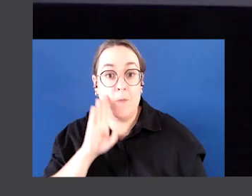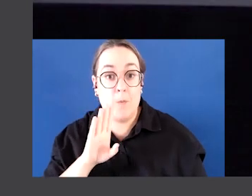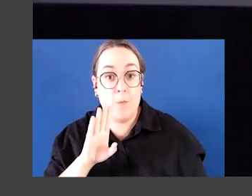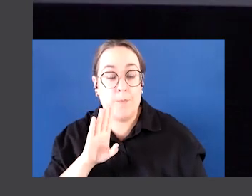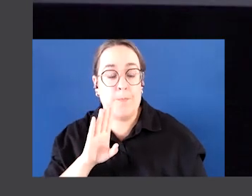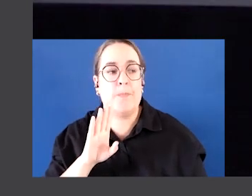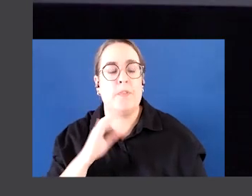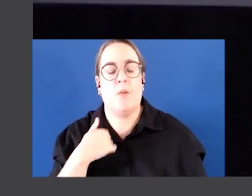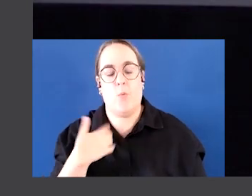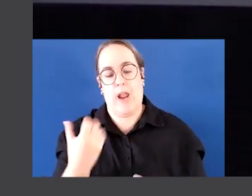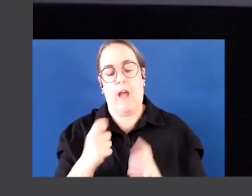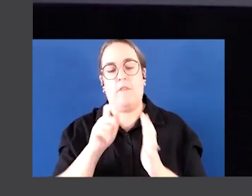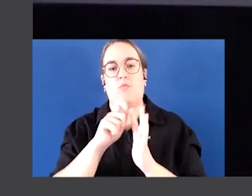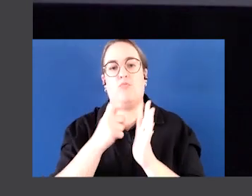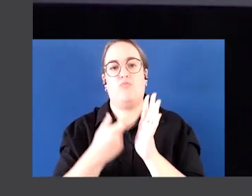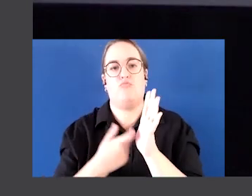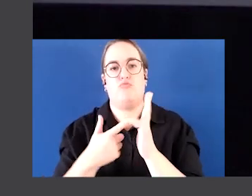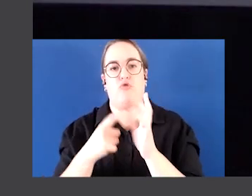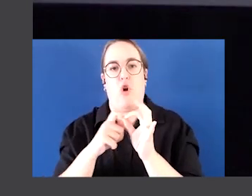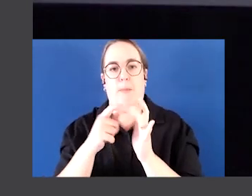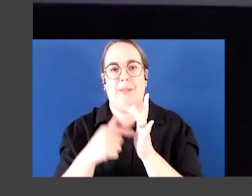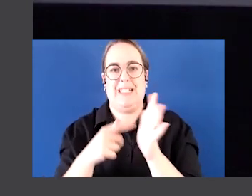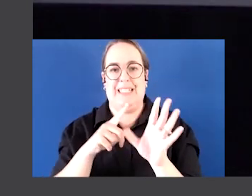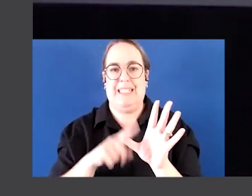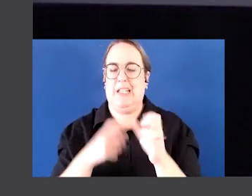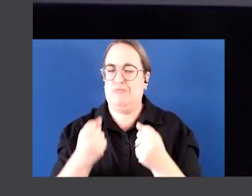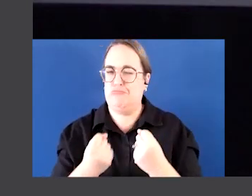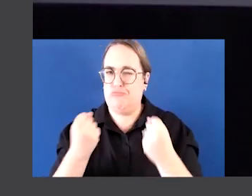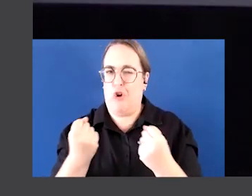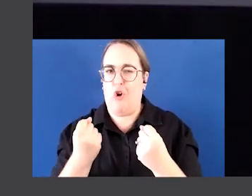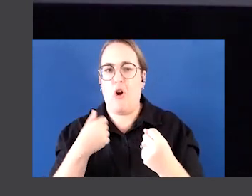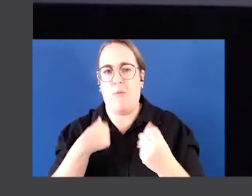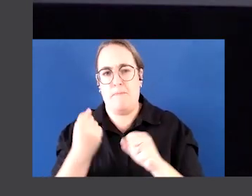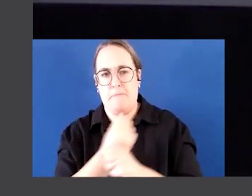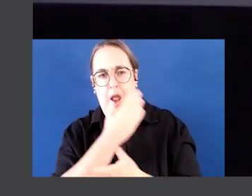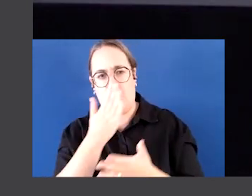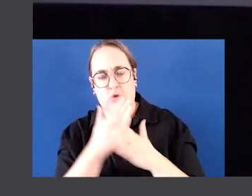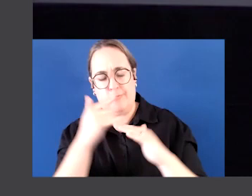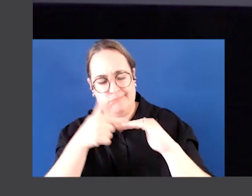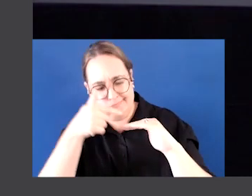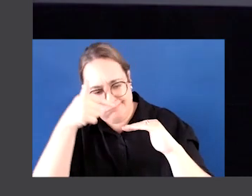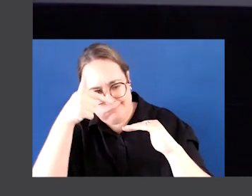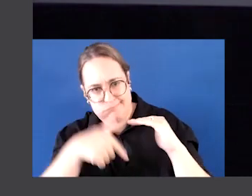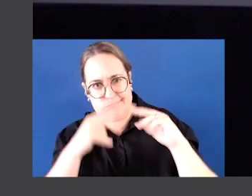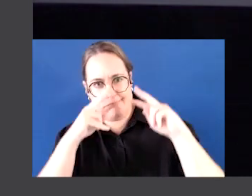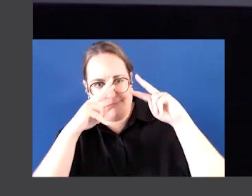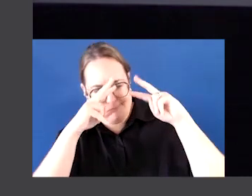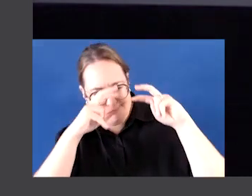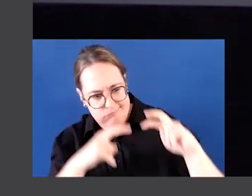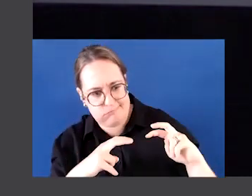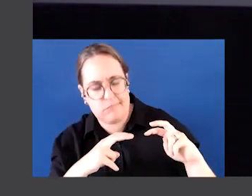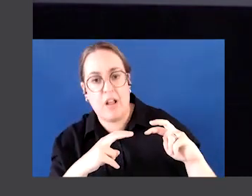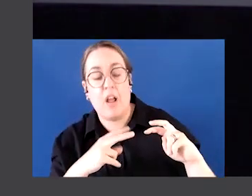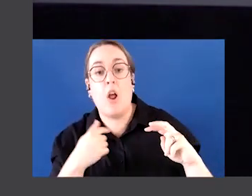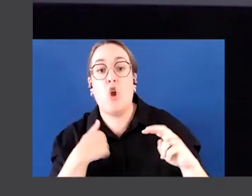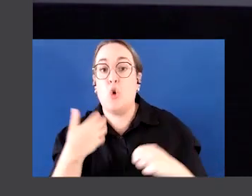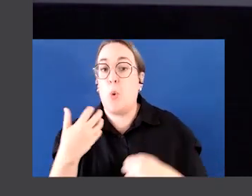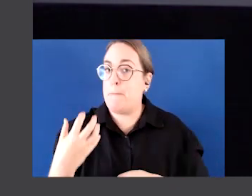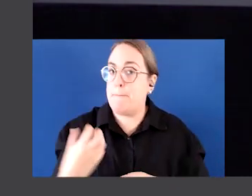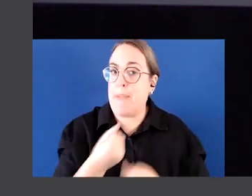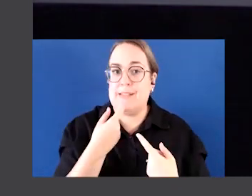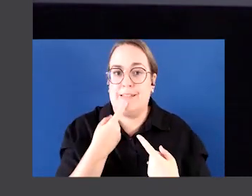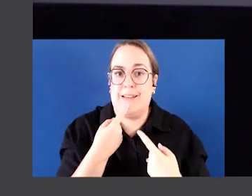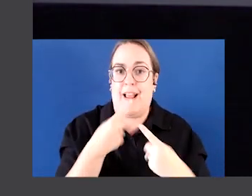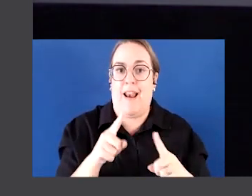and Josh as well, there is a strong focus on probity in all procurement processes. As I said earlier, we've got